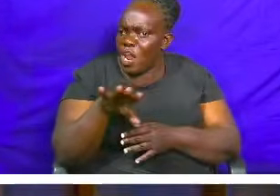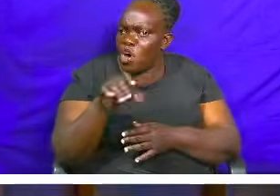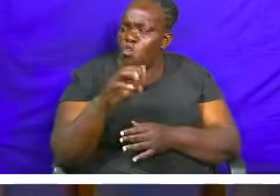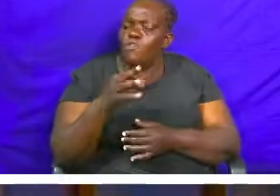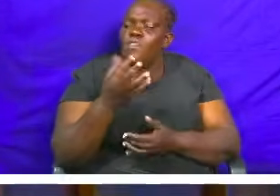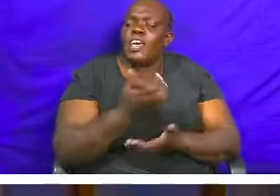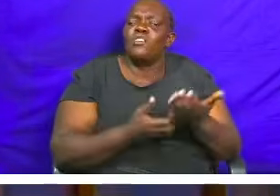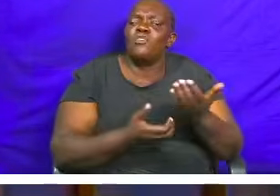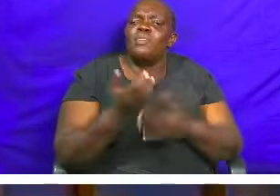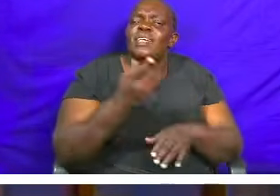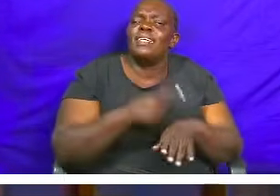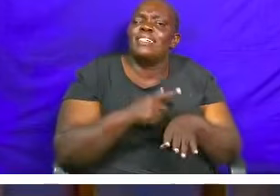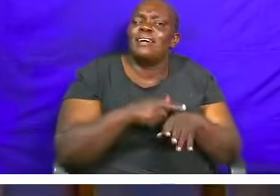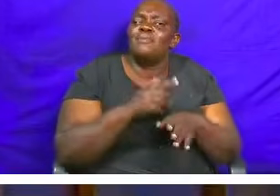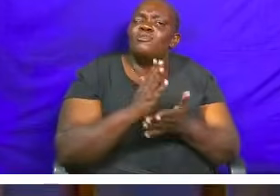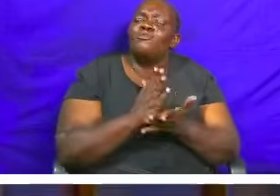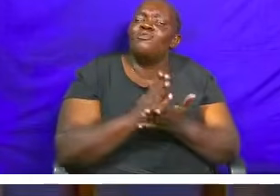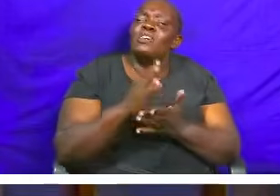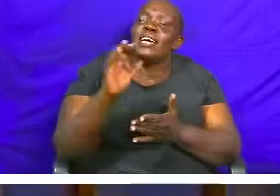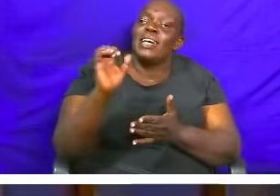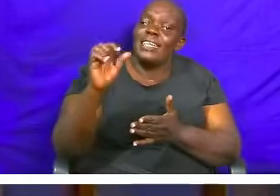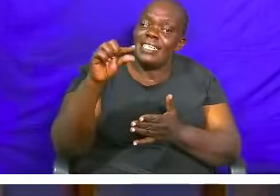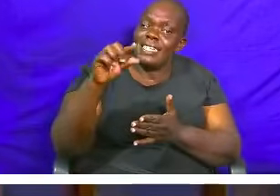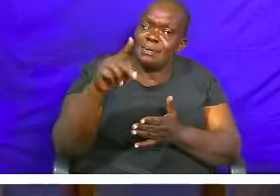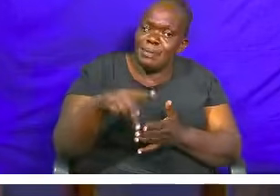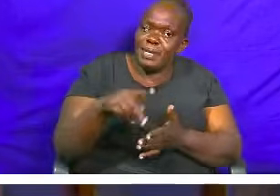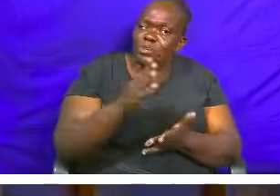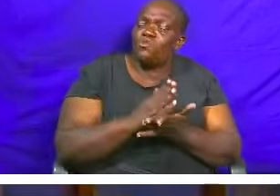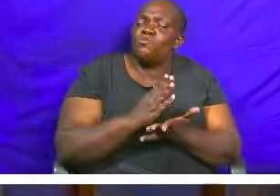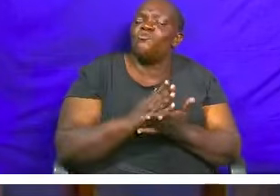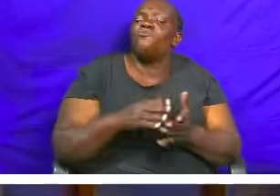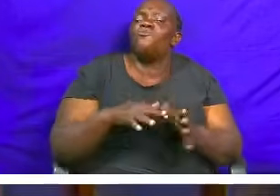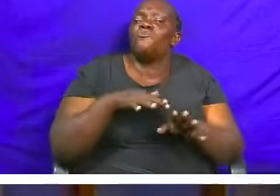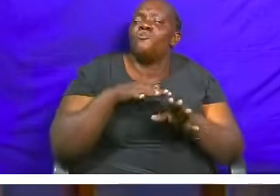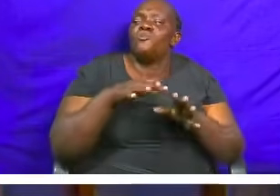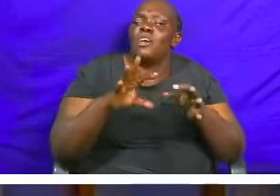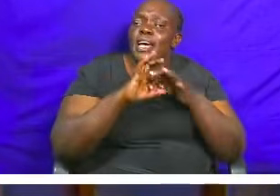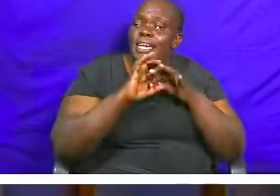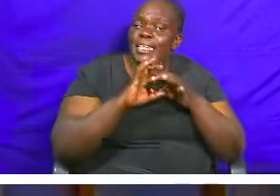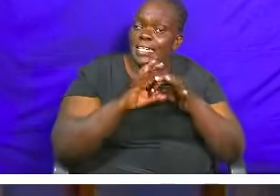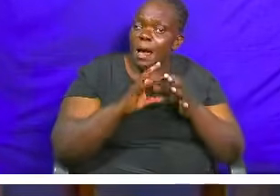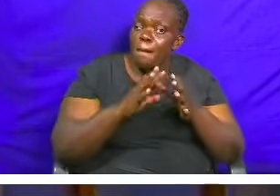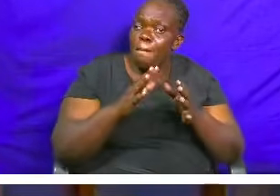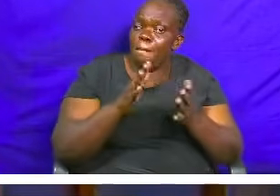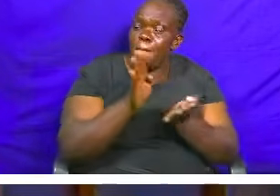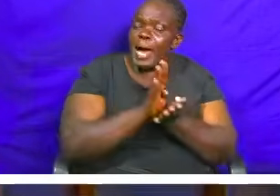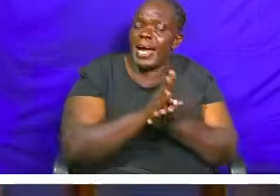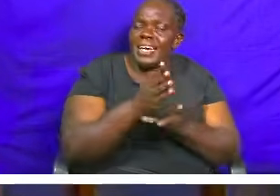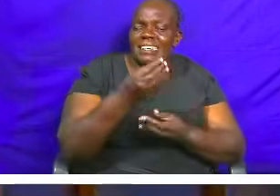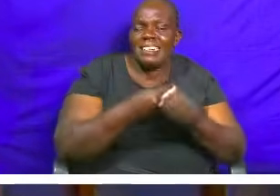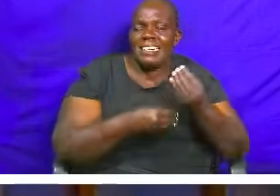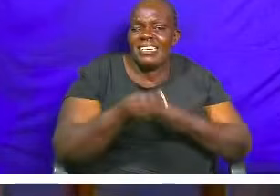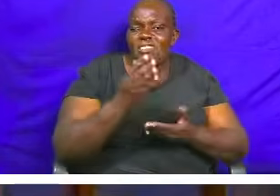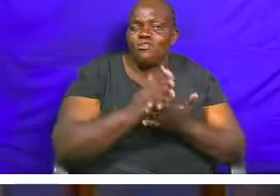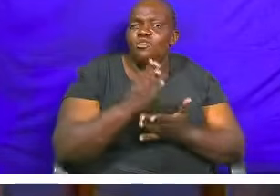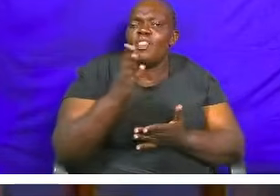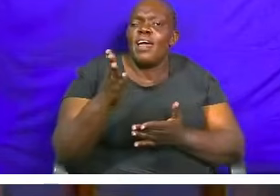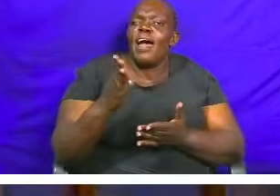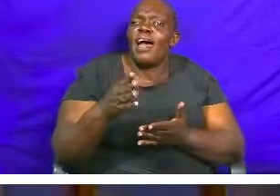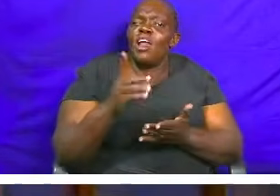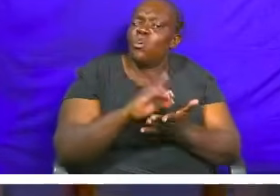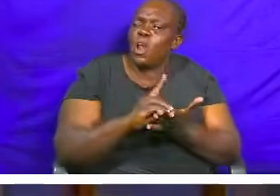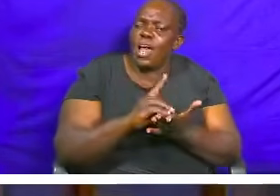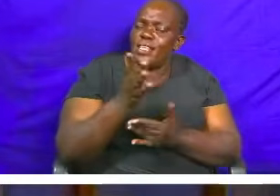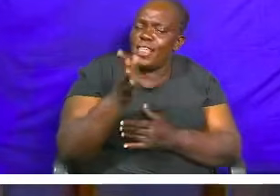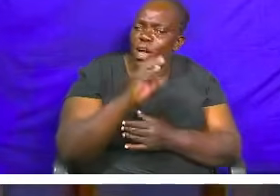by the time G2G was coming in, the interbank trading was dead. Is actually because there were no dollars. Yeah.